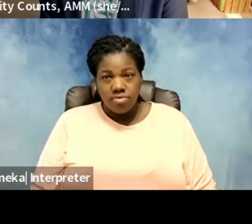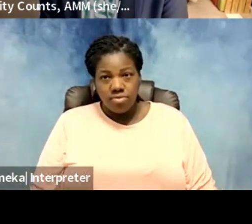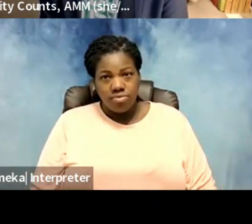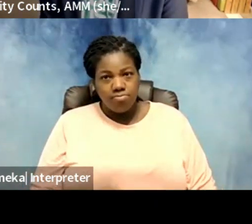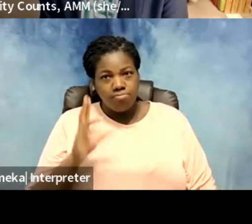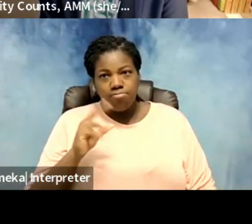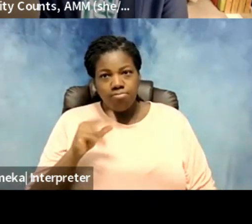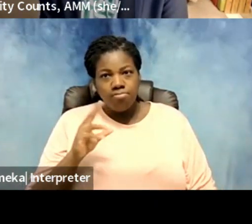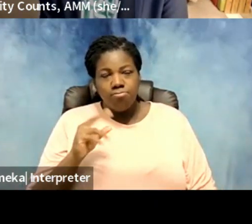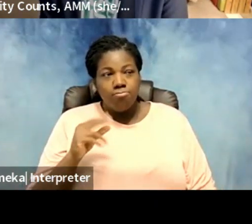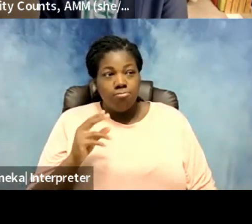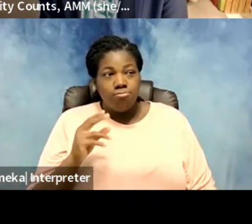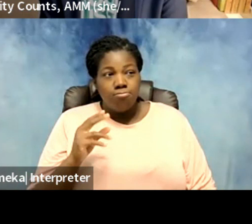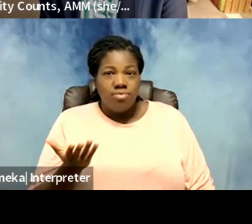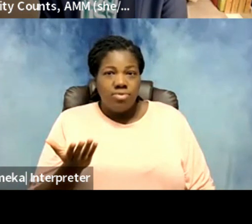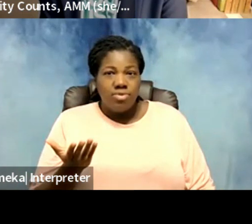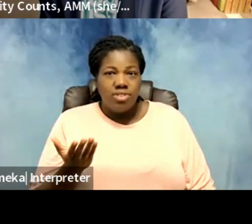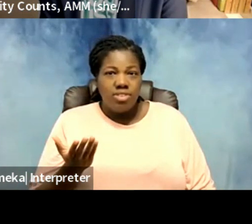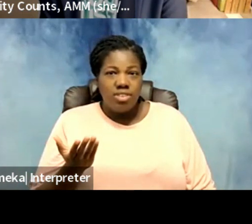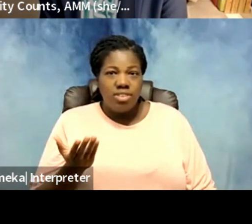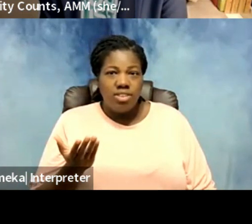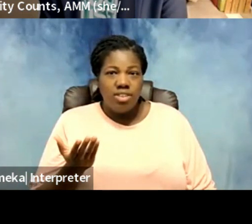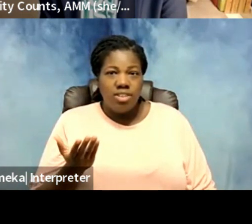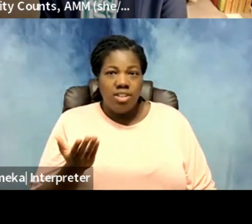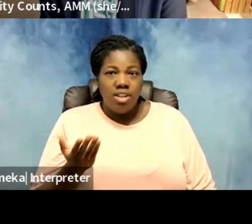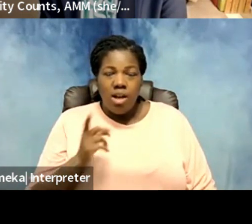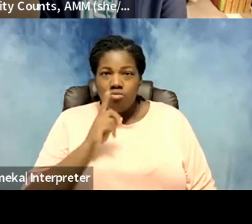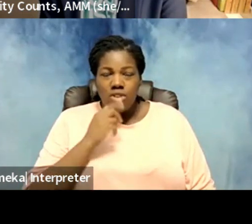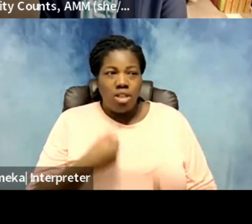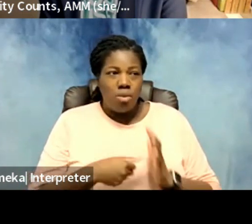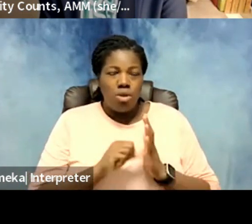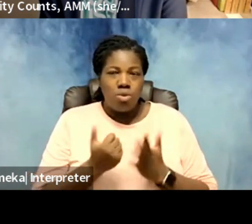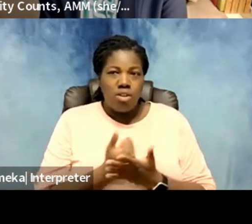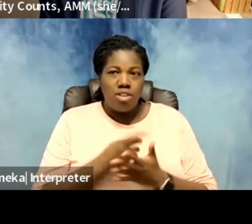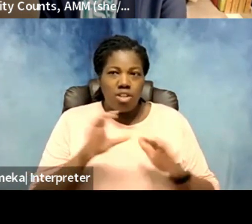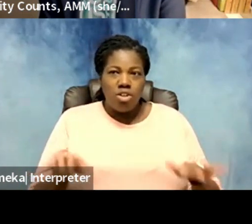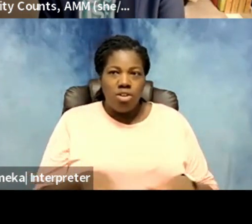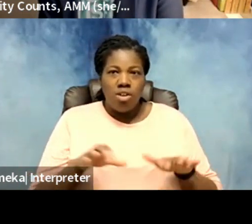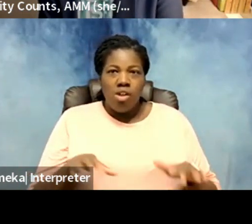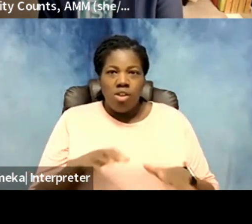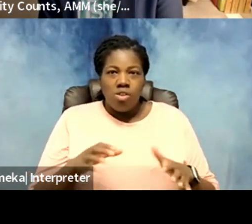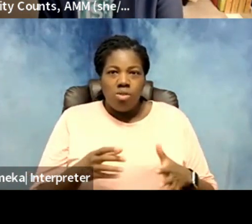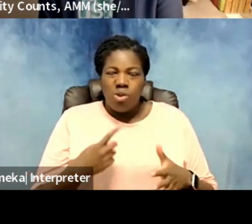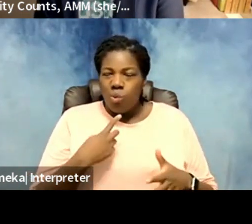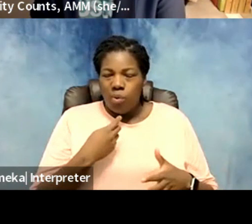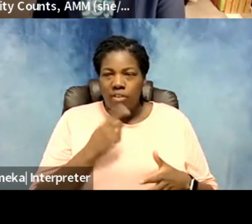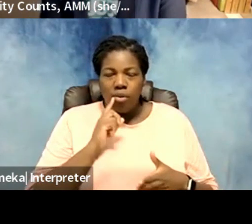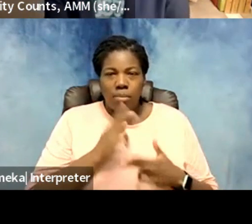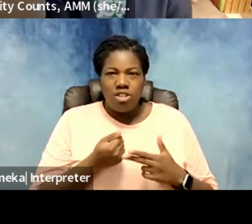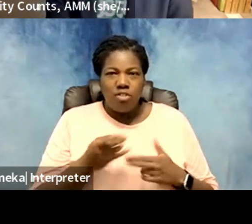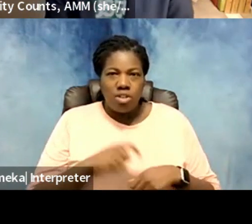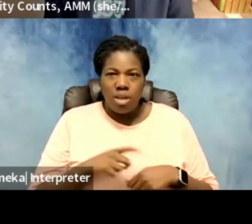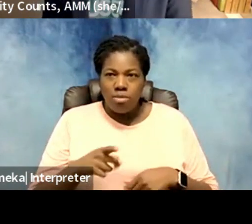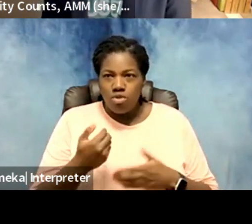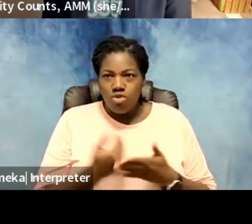Not much more to add. I mean, it's just super, super impressed with everything that you've done. We've said it a couple of times, you're relatively